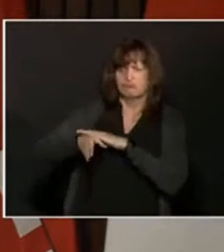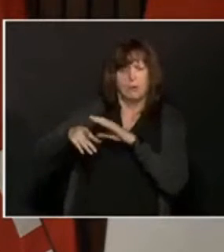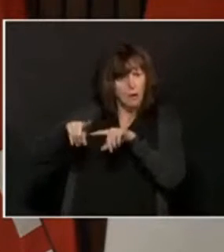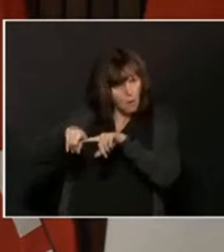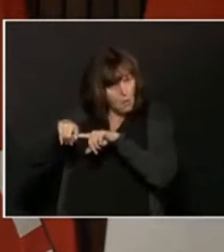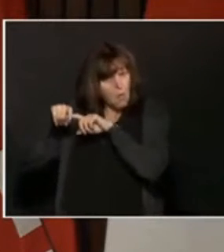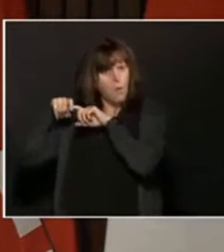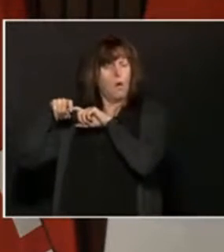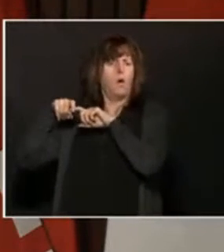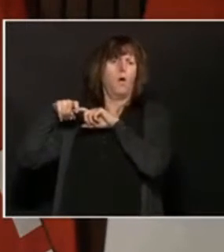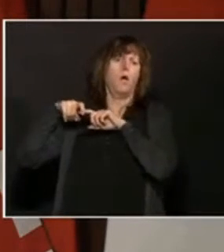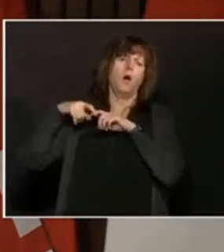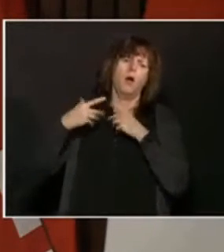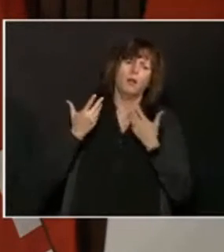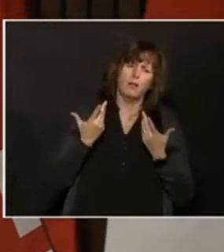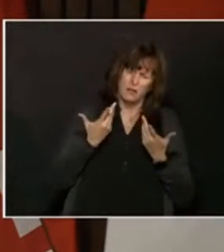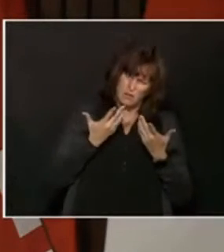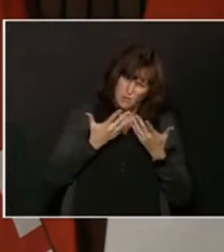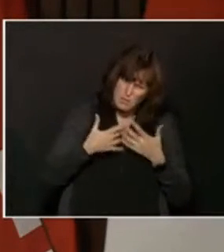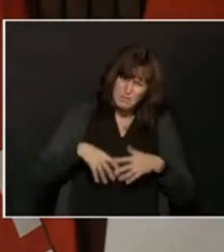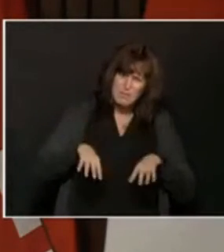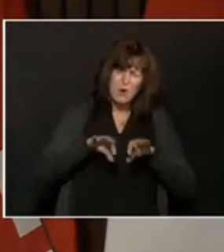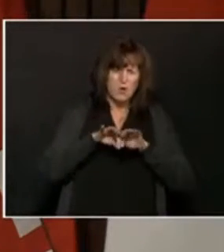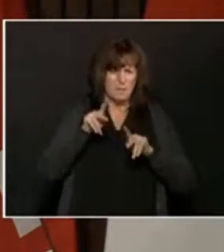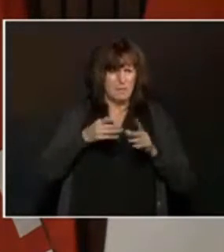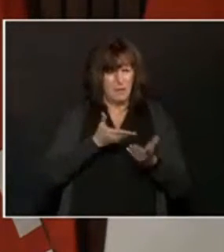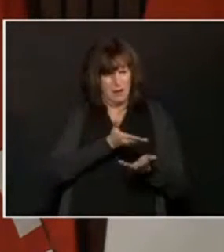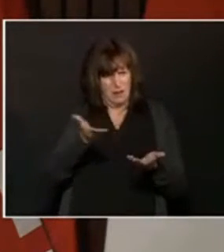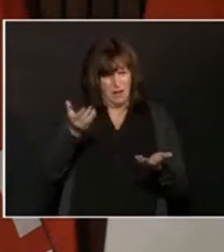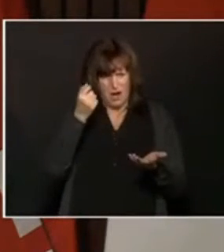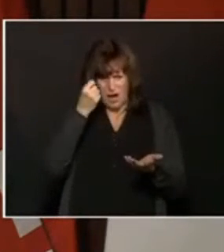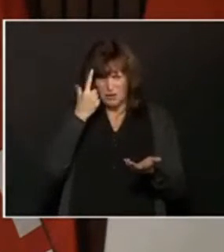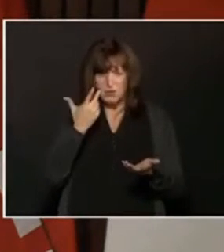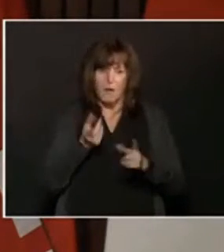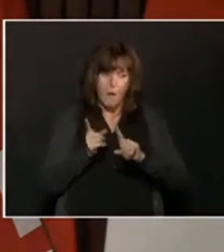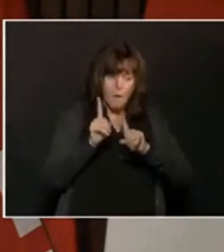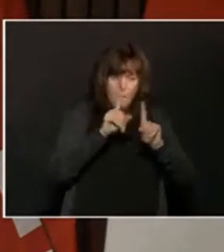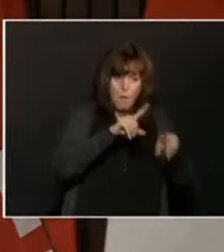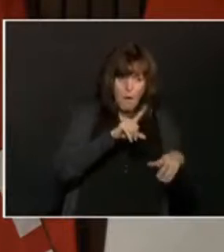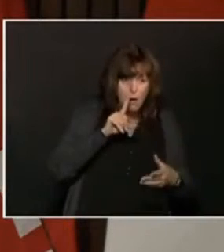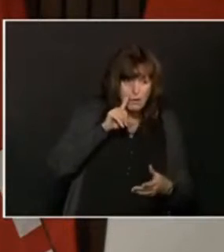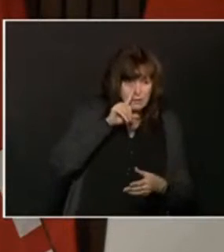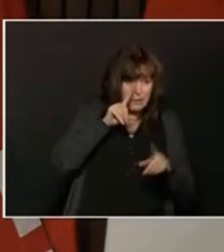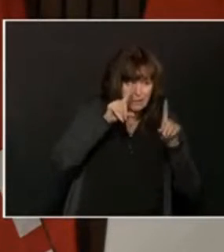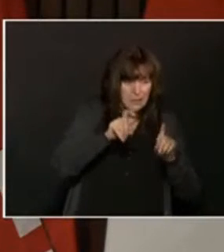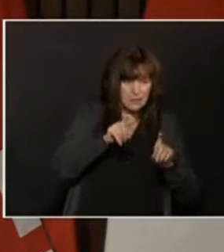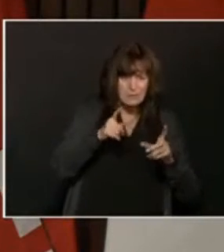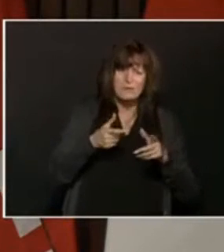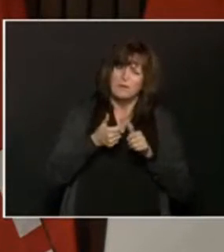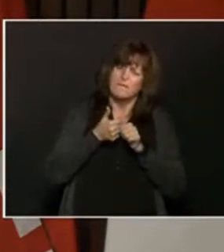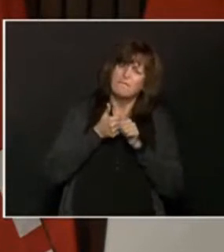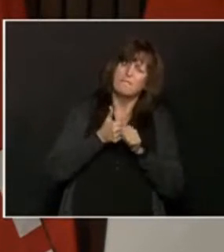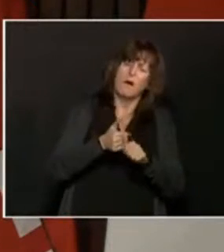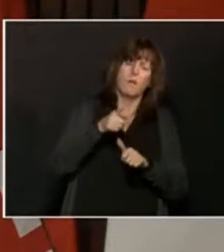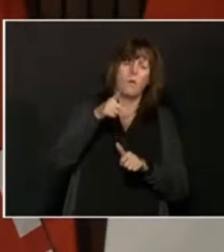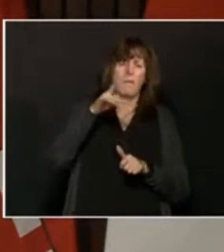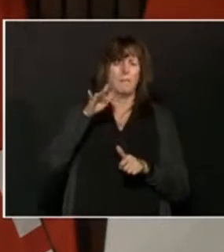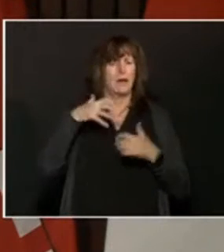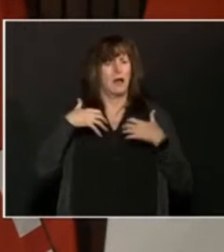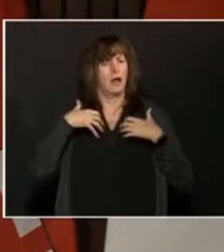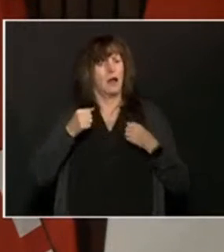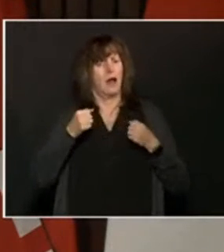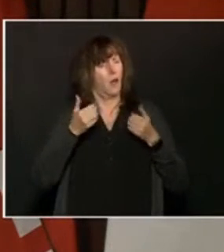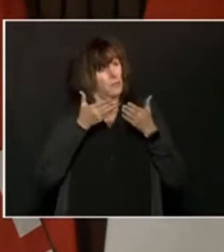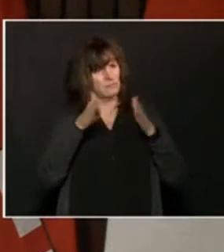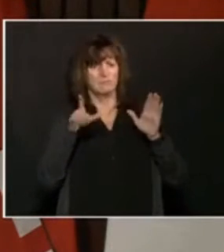understand the importance of testing and adherence to the public health interventions. And it's providing testing that really makes it easy